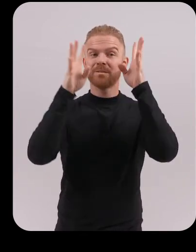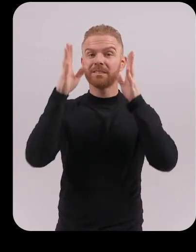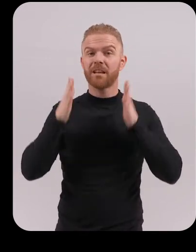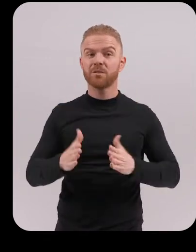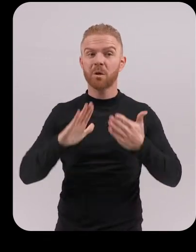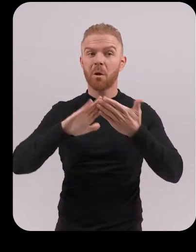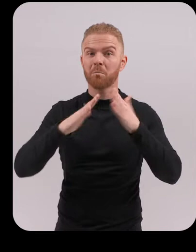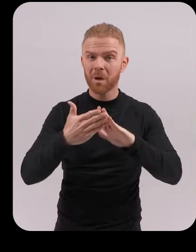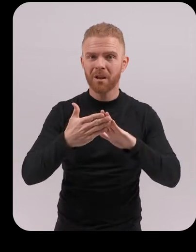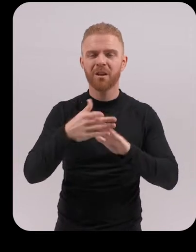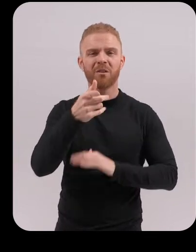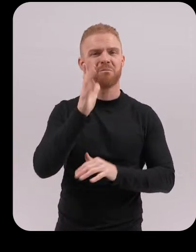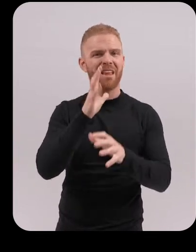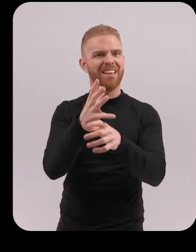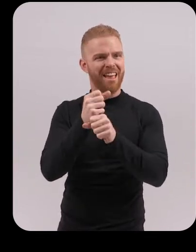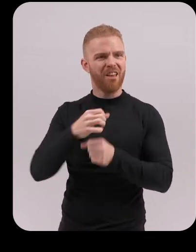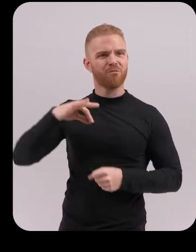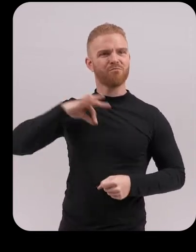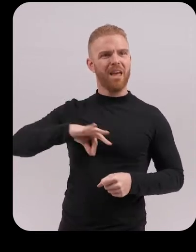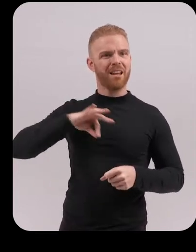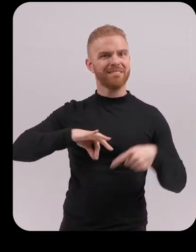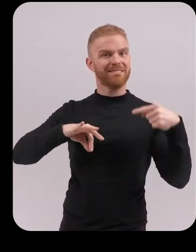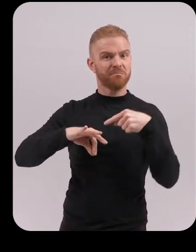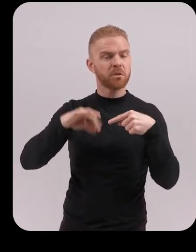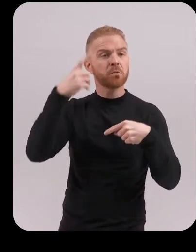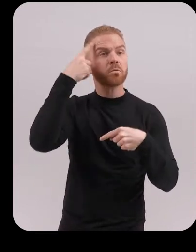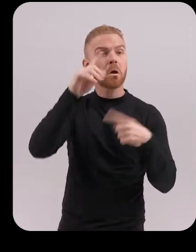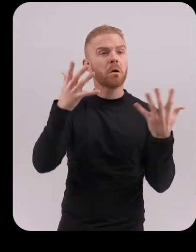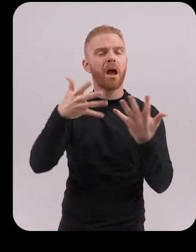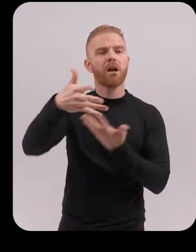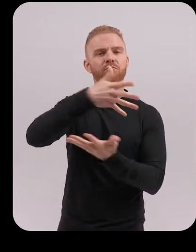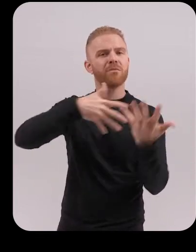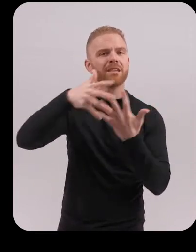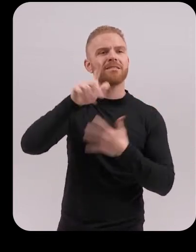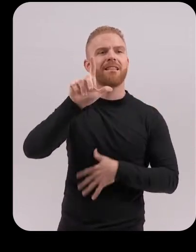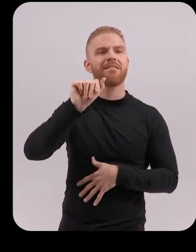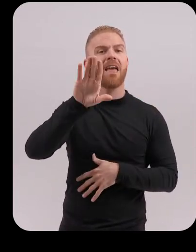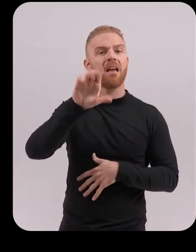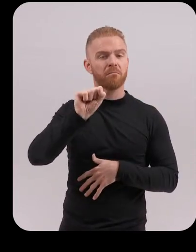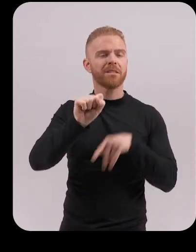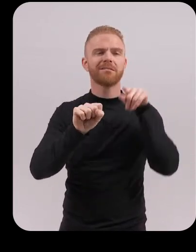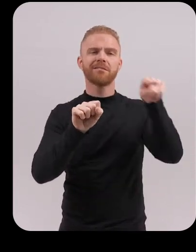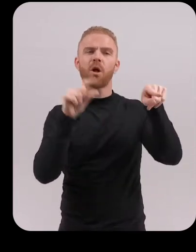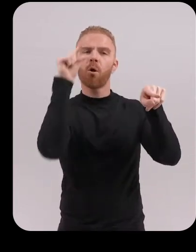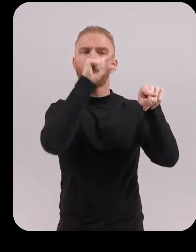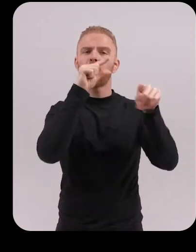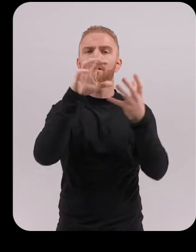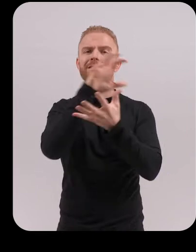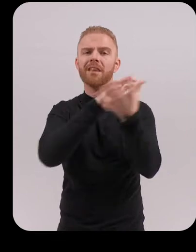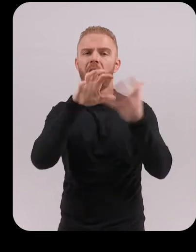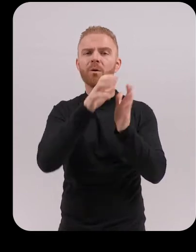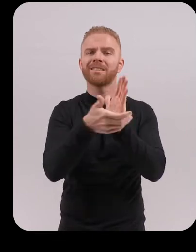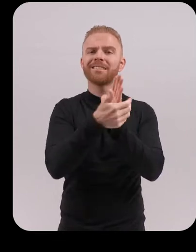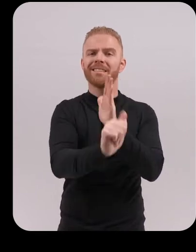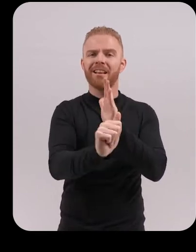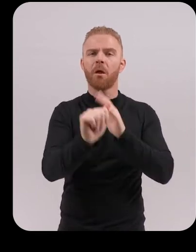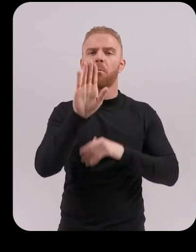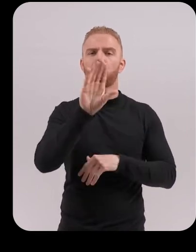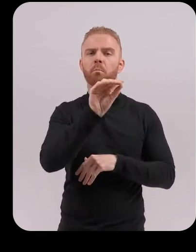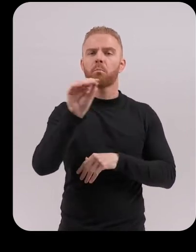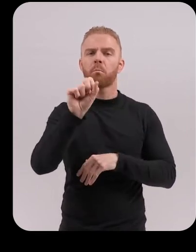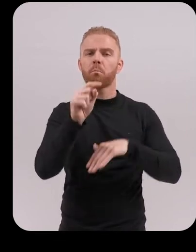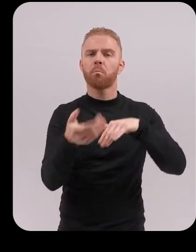Innovators community, you get credits for interactive labs on Google Cloud Skills Boost.